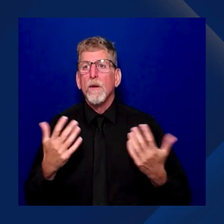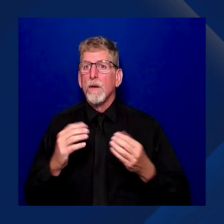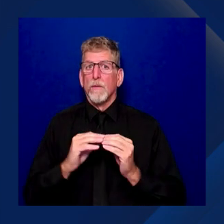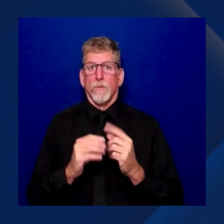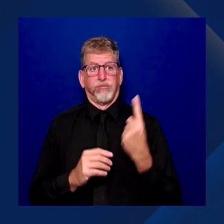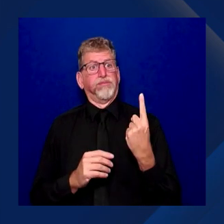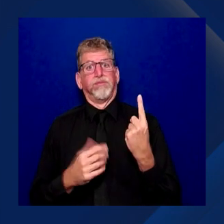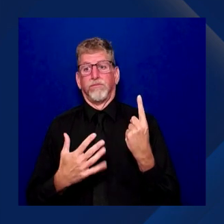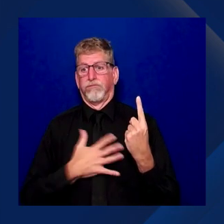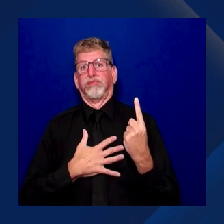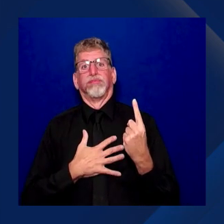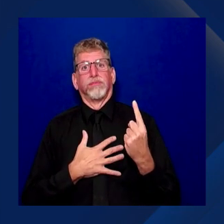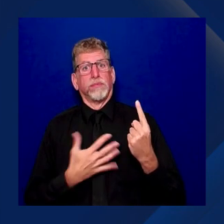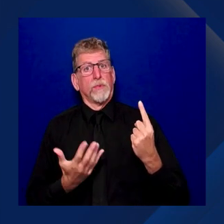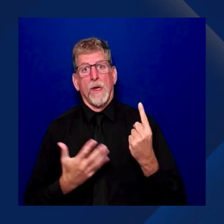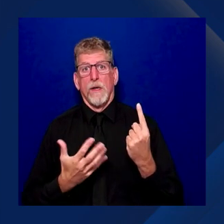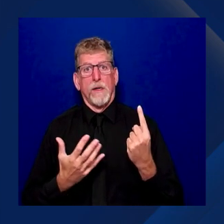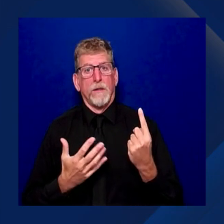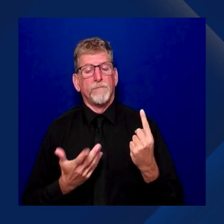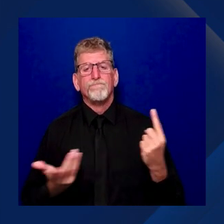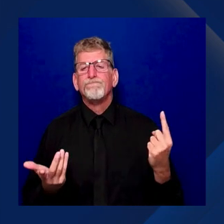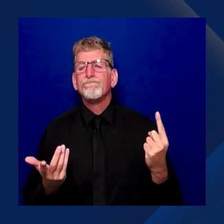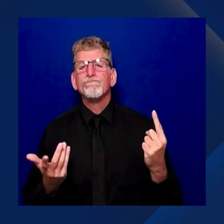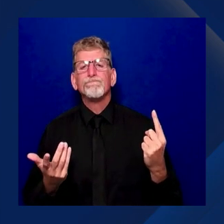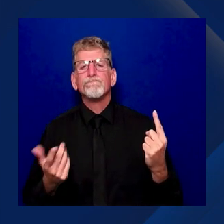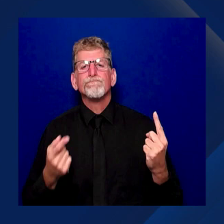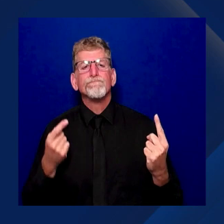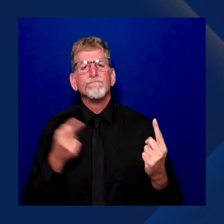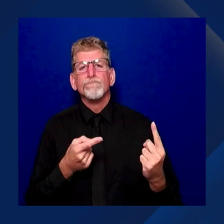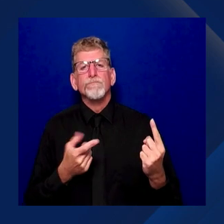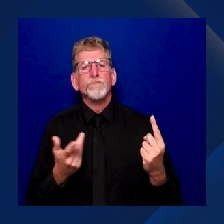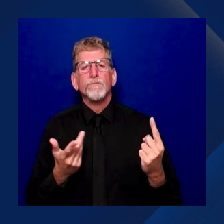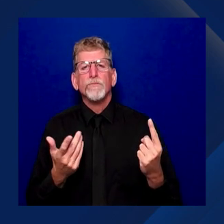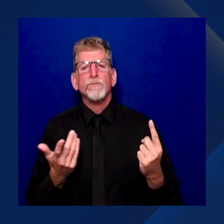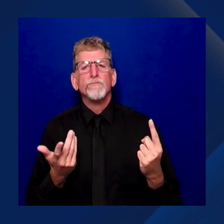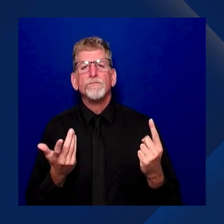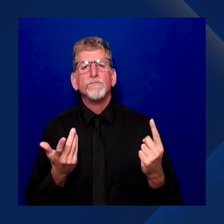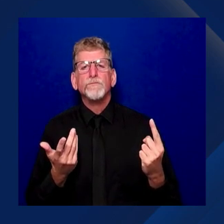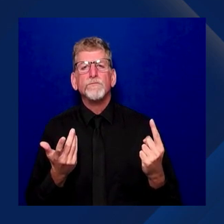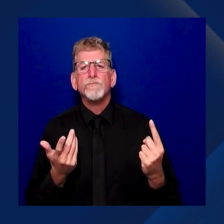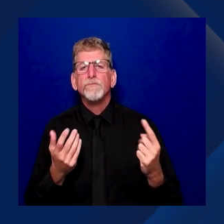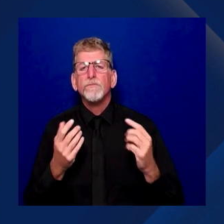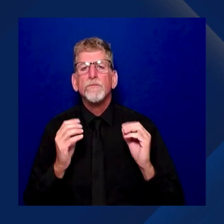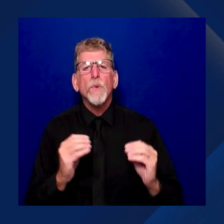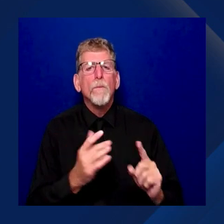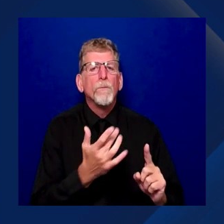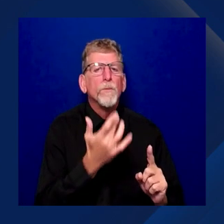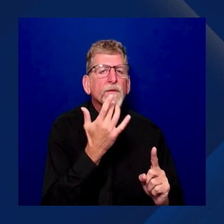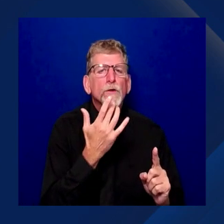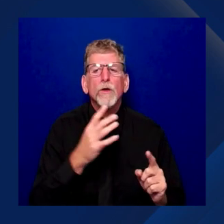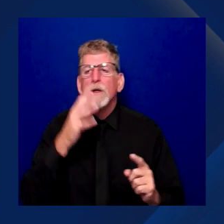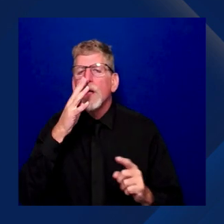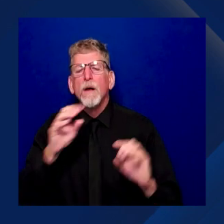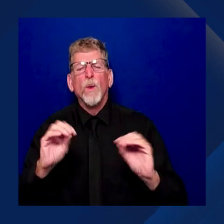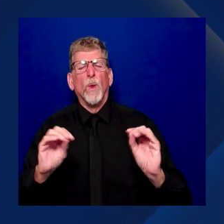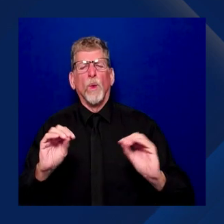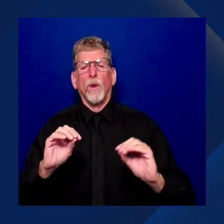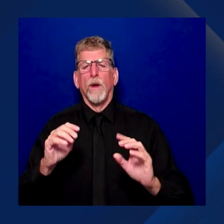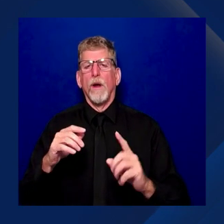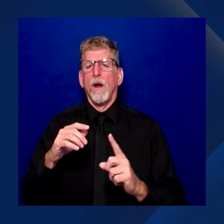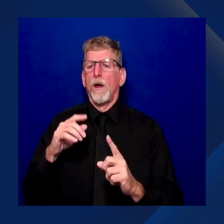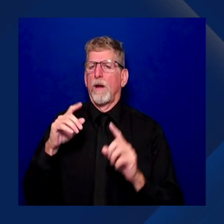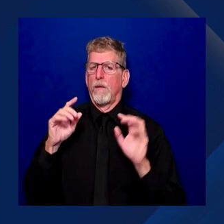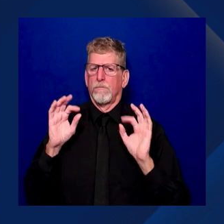doesn't matter. You know, I had great health care, you know, I'm very fortunate and very blessed. But I still found myself in this